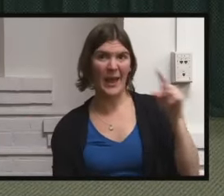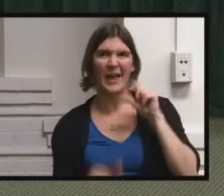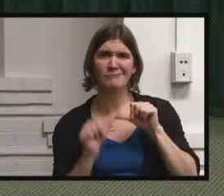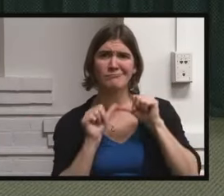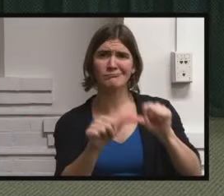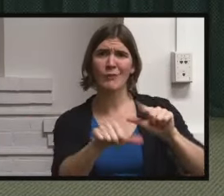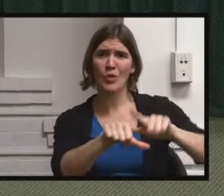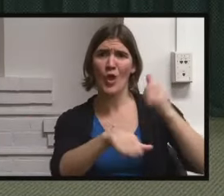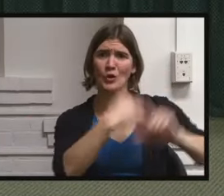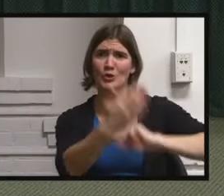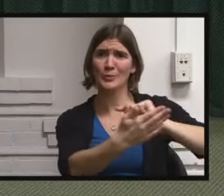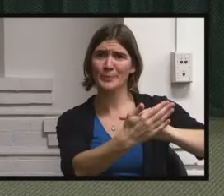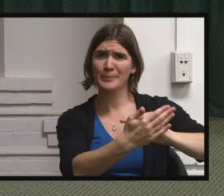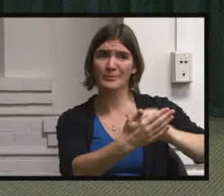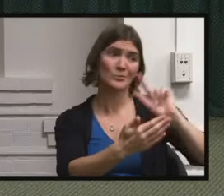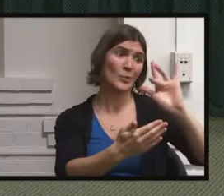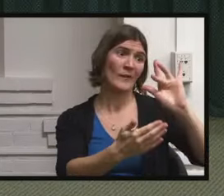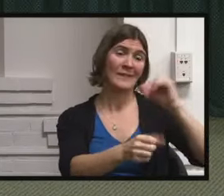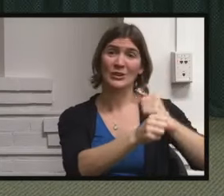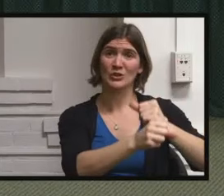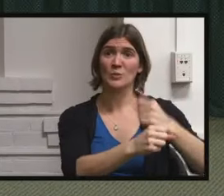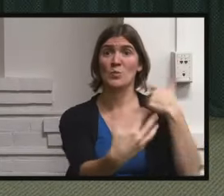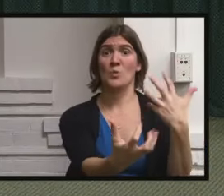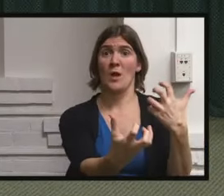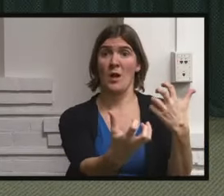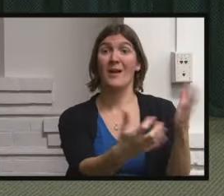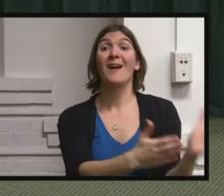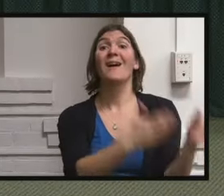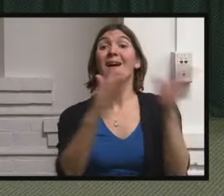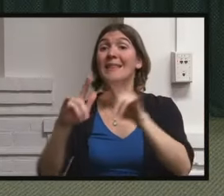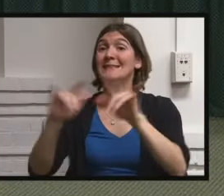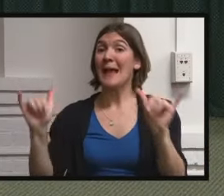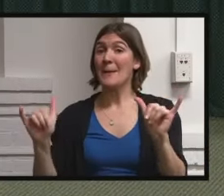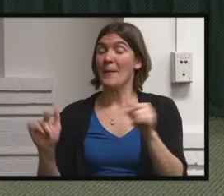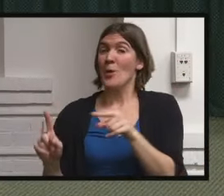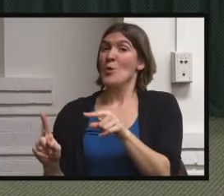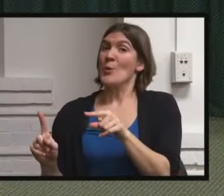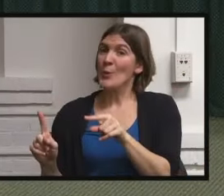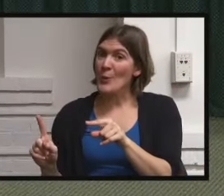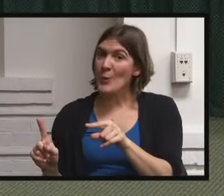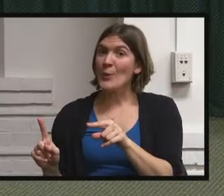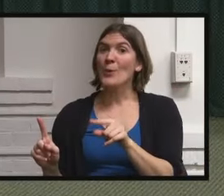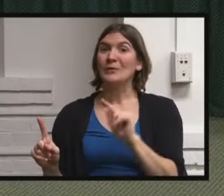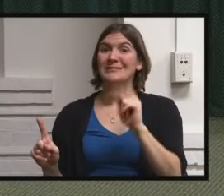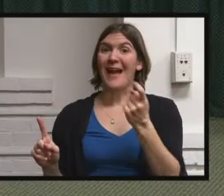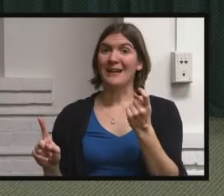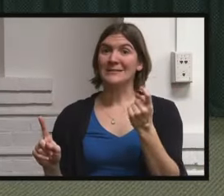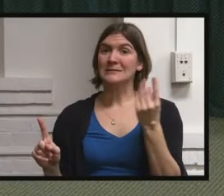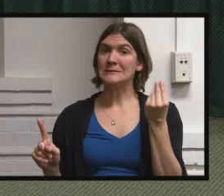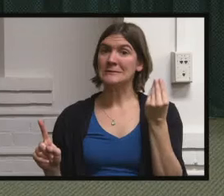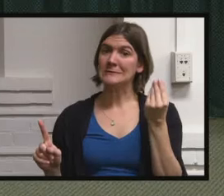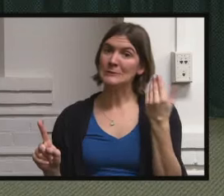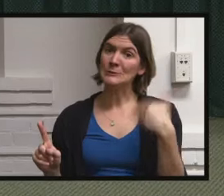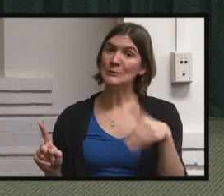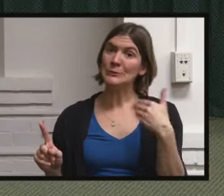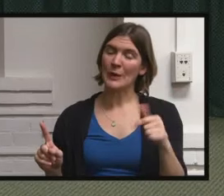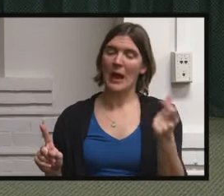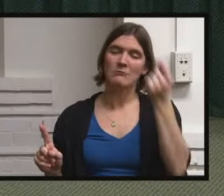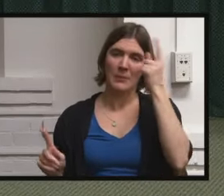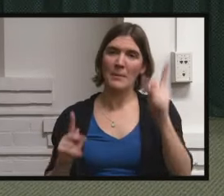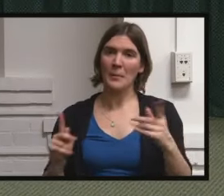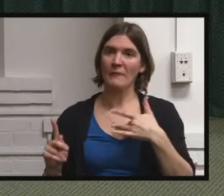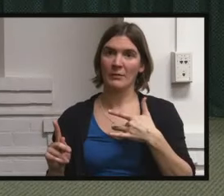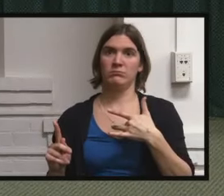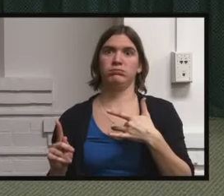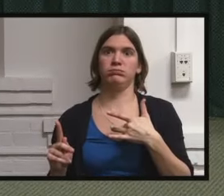next 20 or 25 years, but also the burden that taxpayers feel through